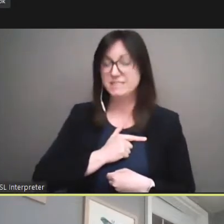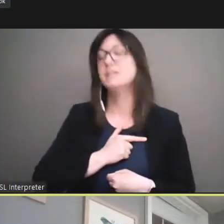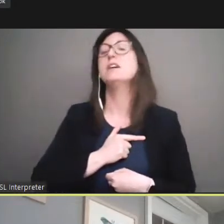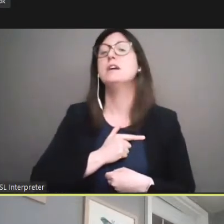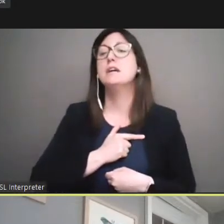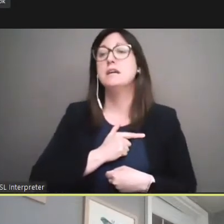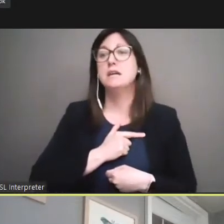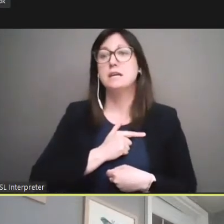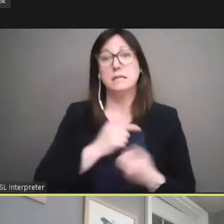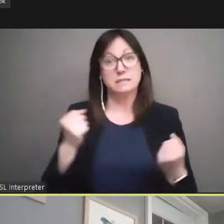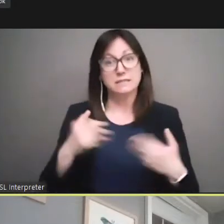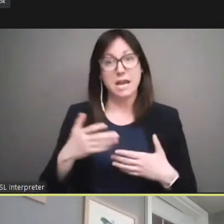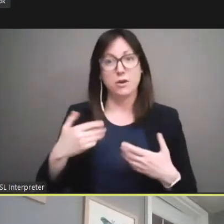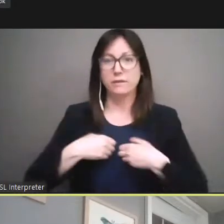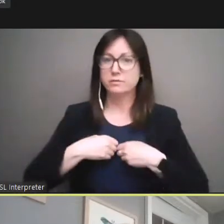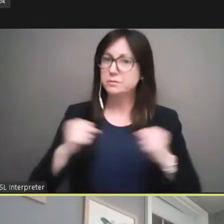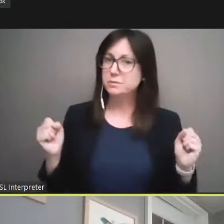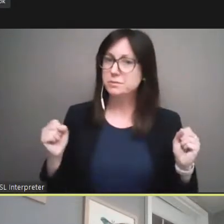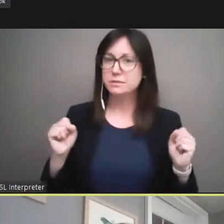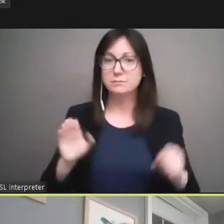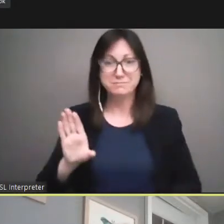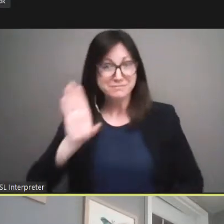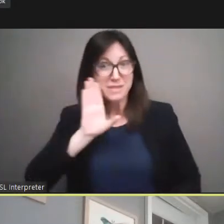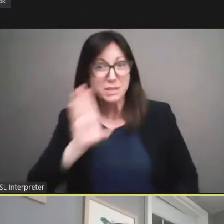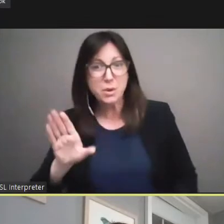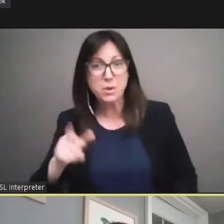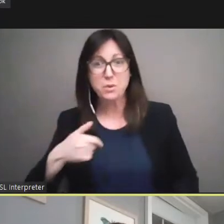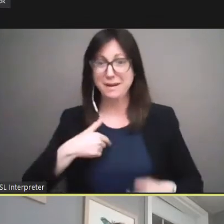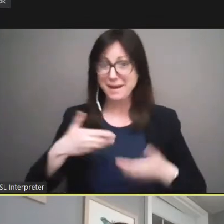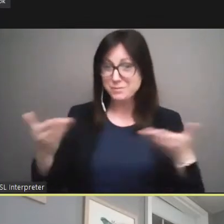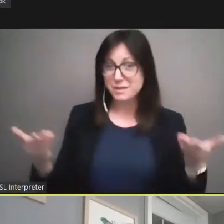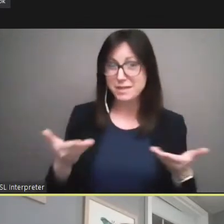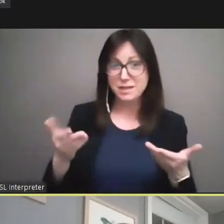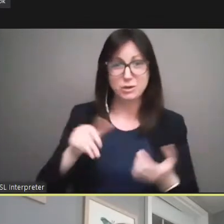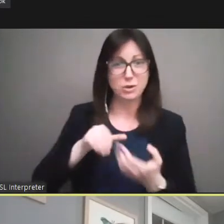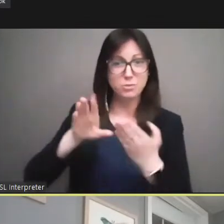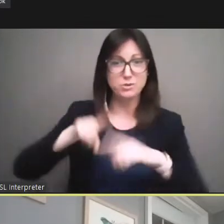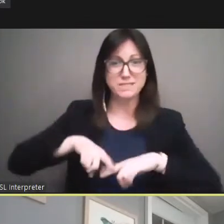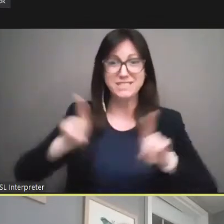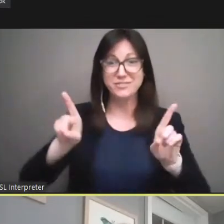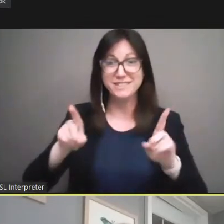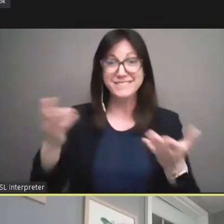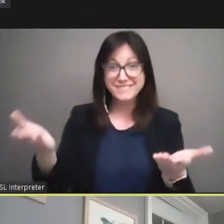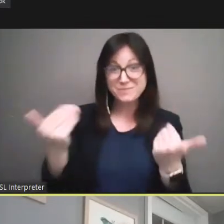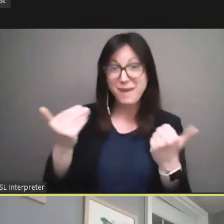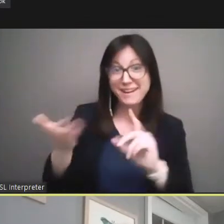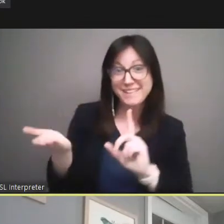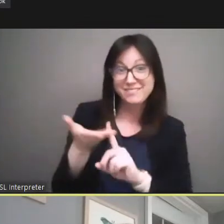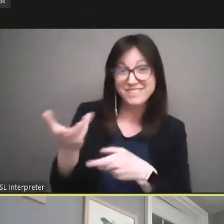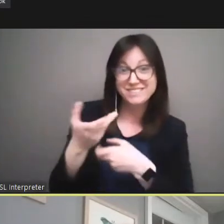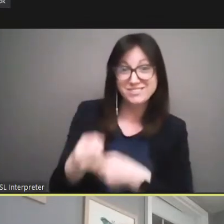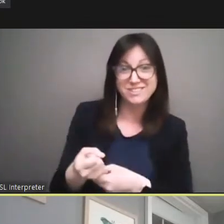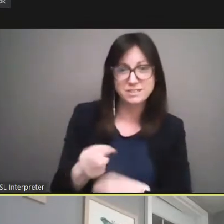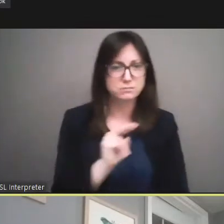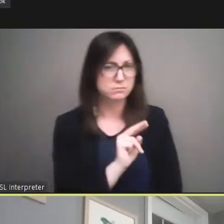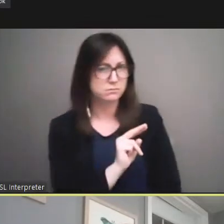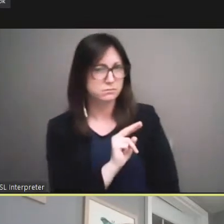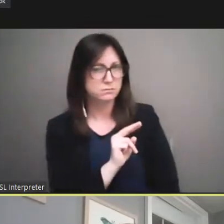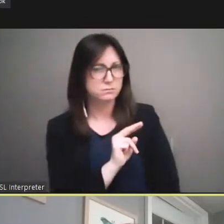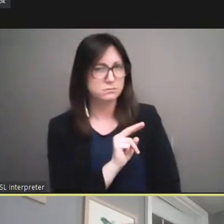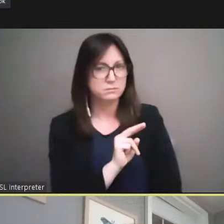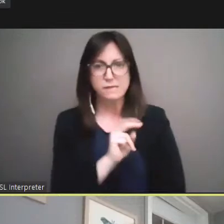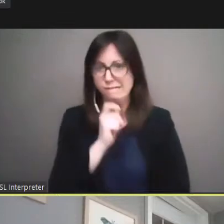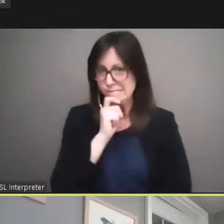hi, everybody, I'm here to do things differently, jump on board. And when they don't, you're like, well, sugar, what do I